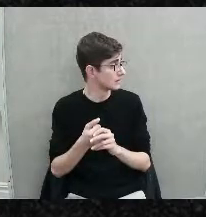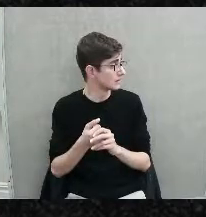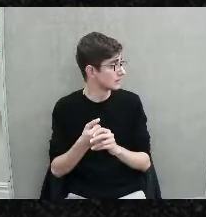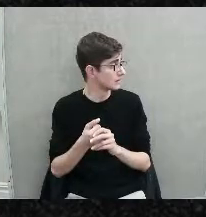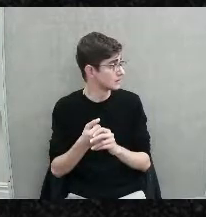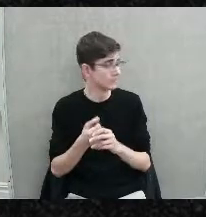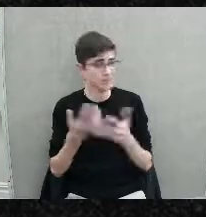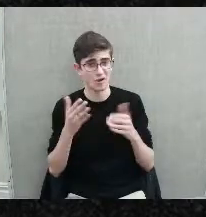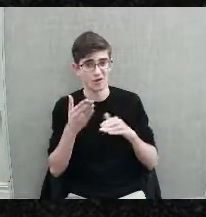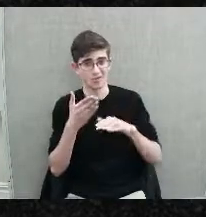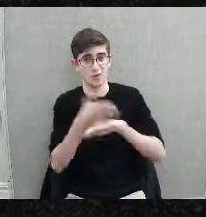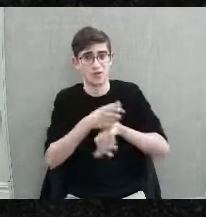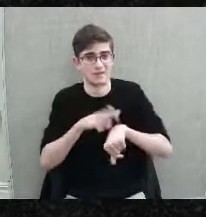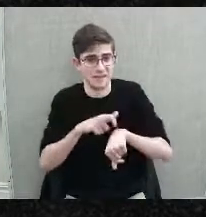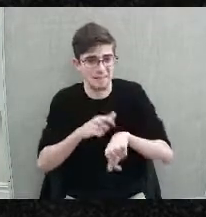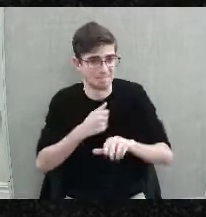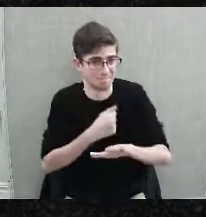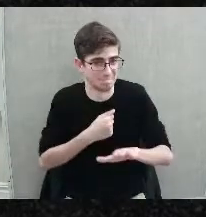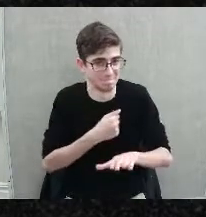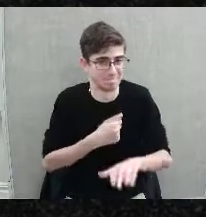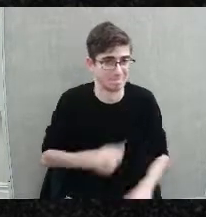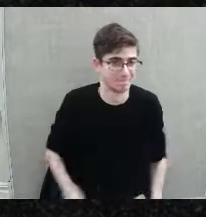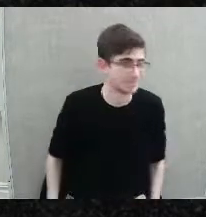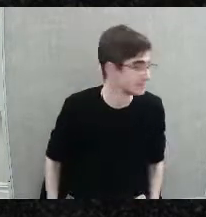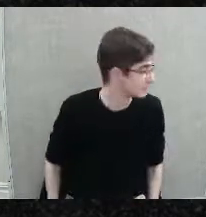We're already over time.